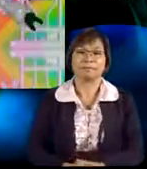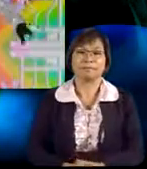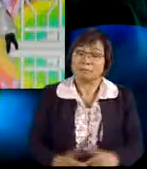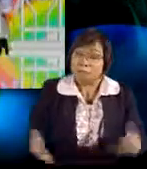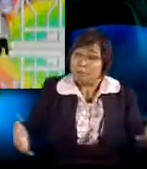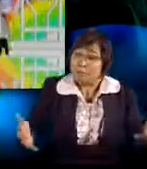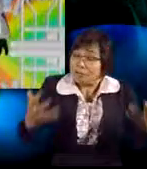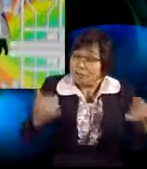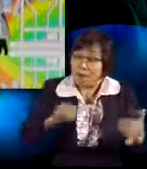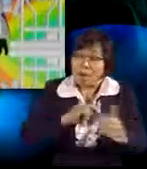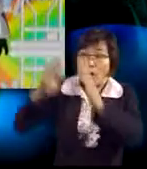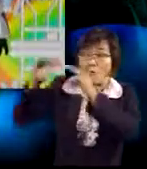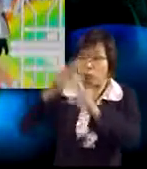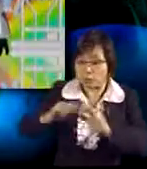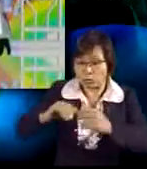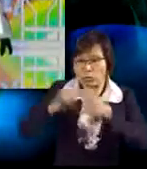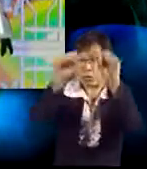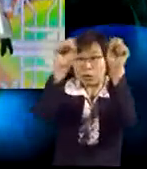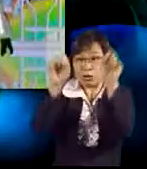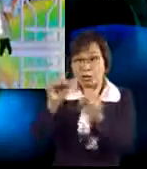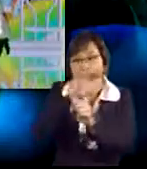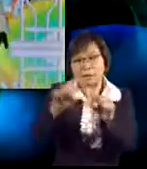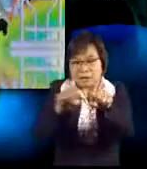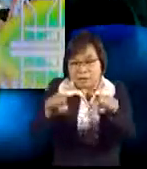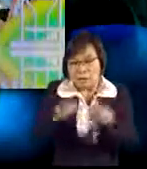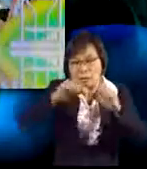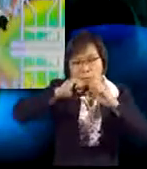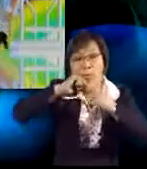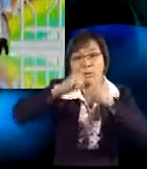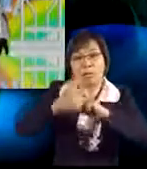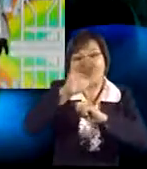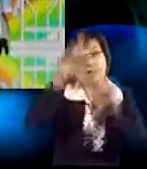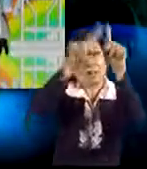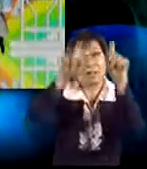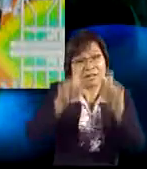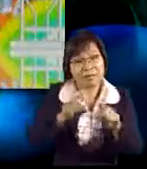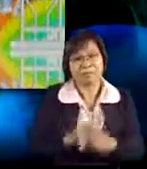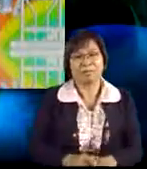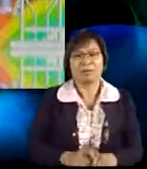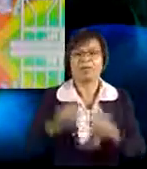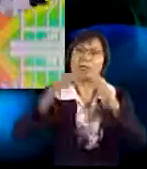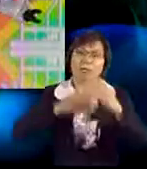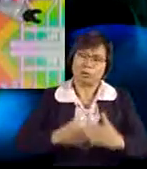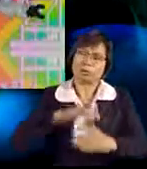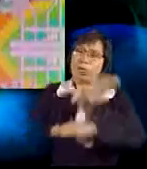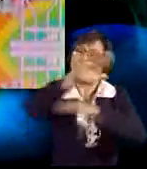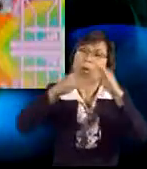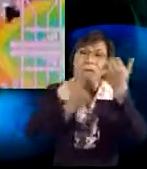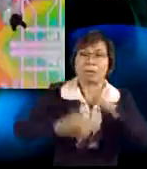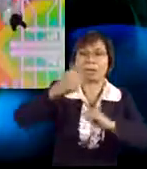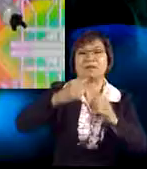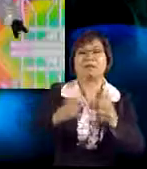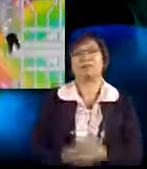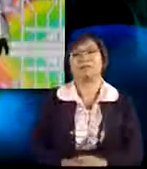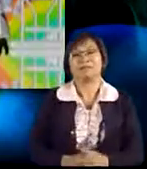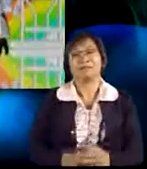Well, now I hope you can solve the shape and space problem in your examination, yes? Wishing you all the best. Till then,